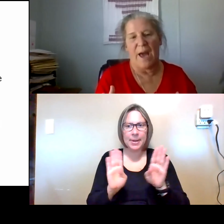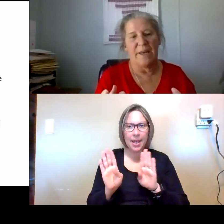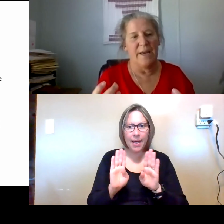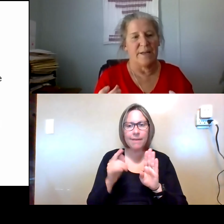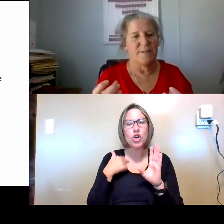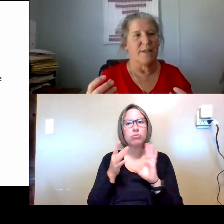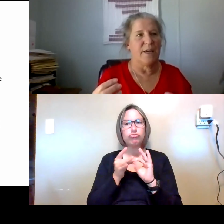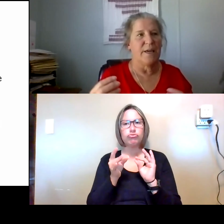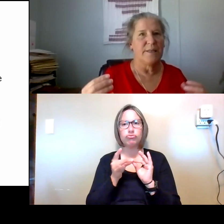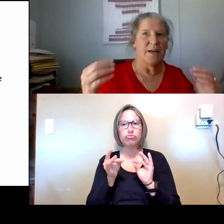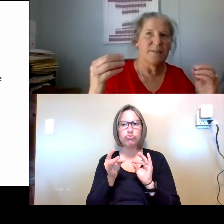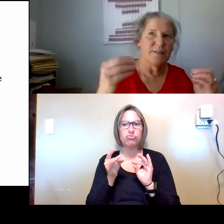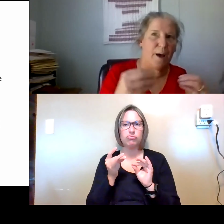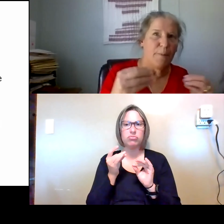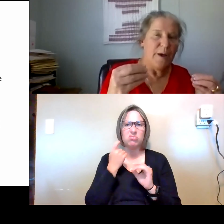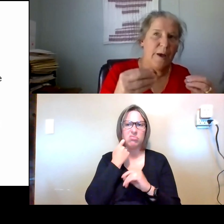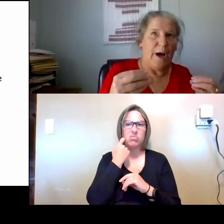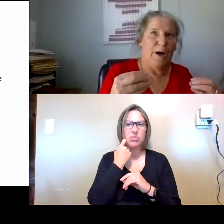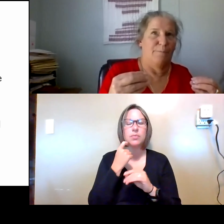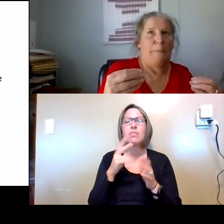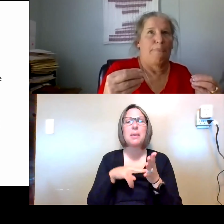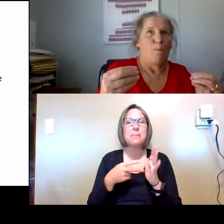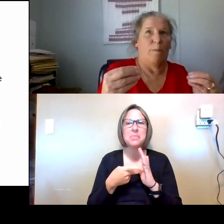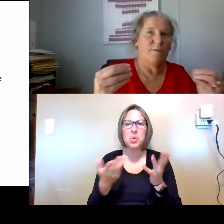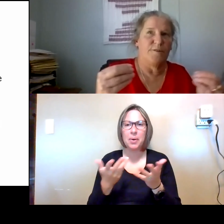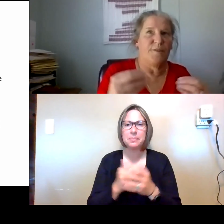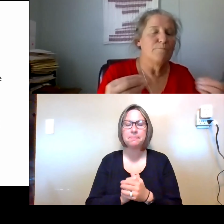by that is the kid does some